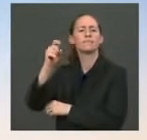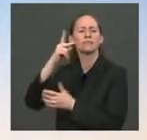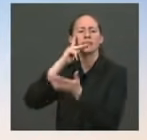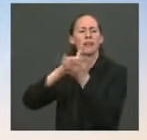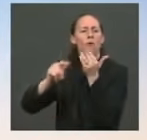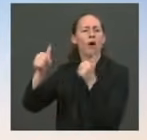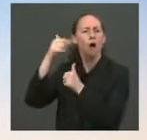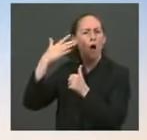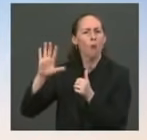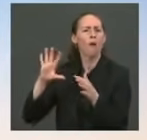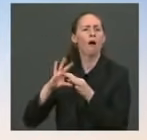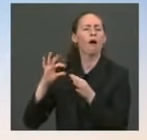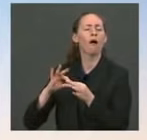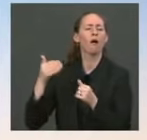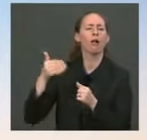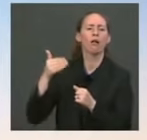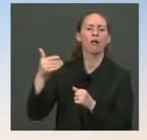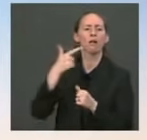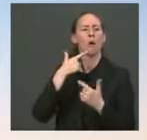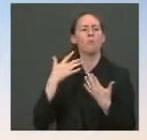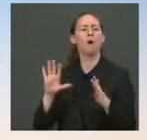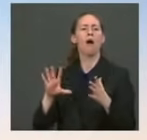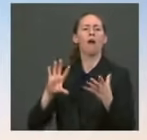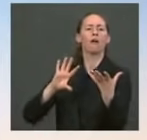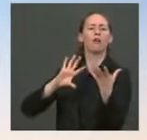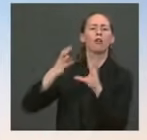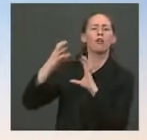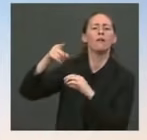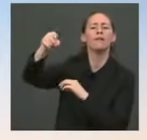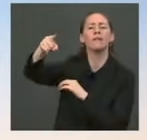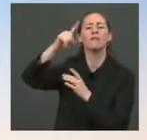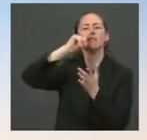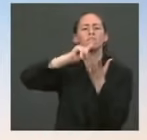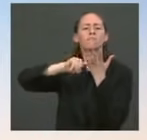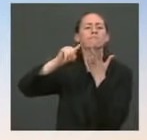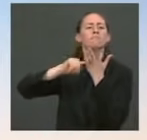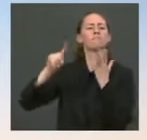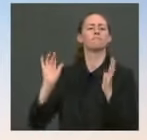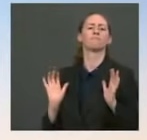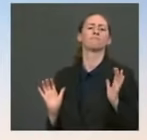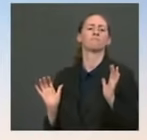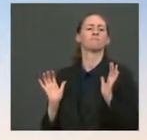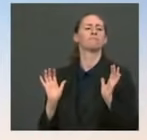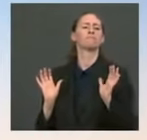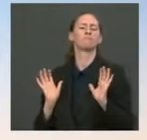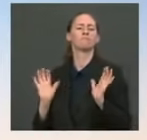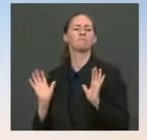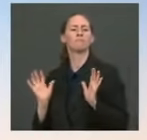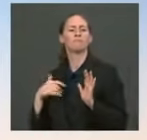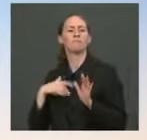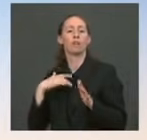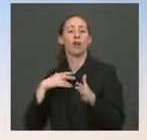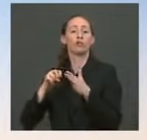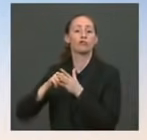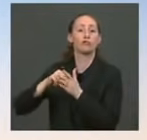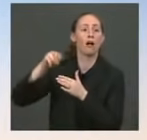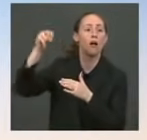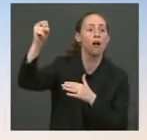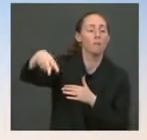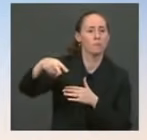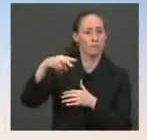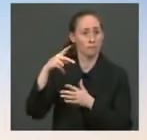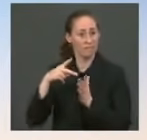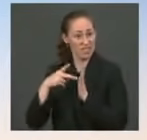the integrity of the investigation into the Border Patrol agents. He said, "I will not prejudge the facts." Did the president prejudge the facts when he said,